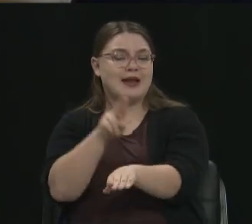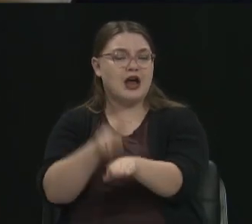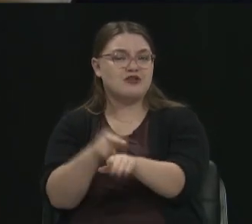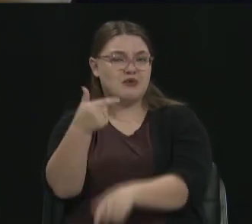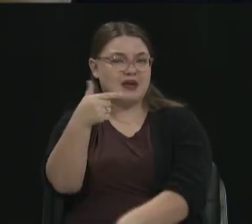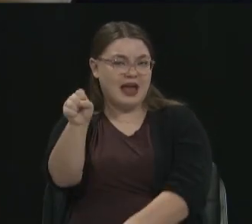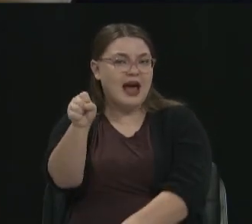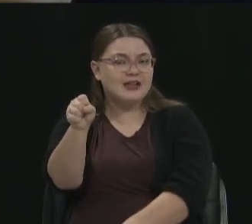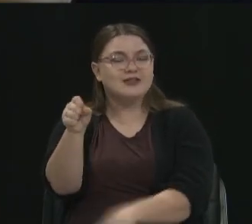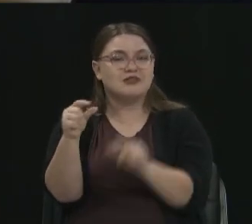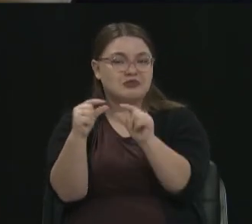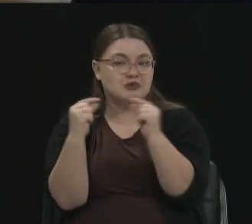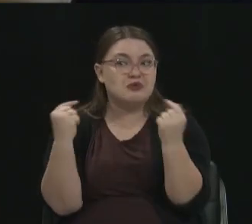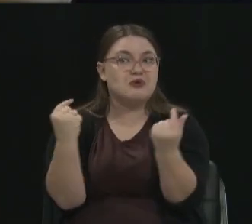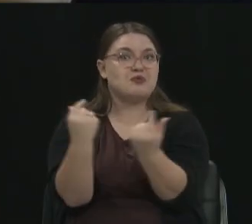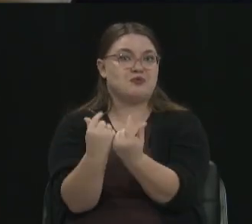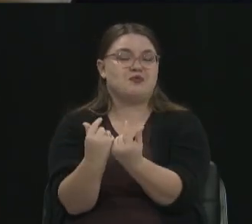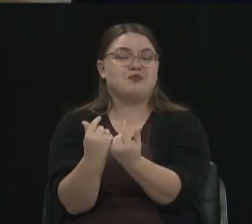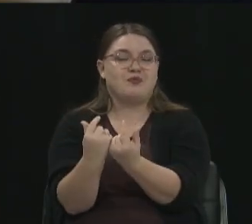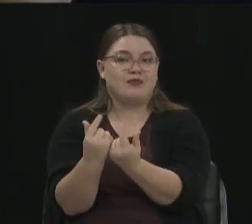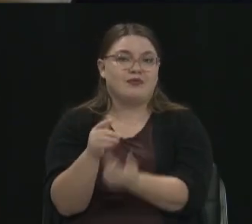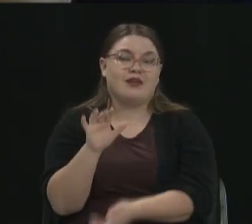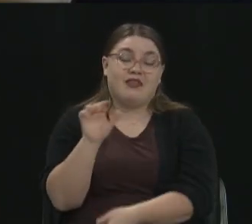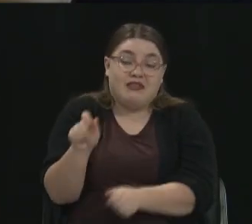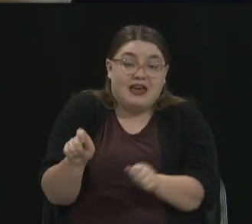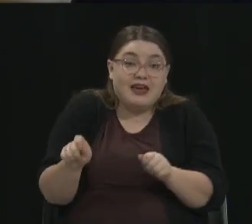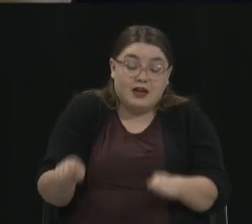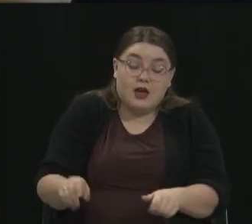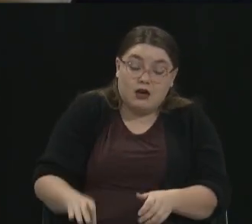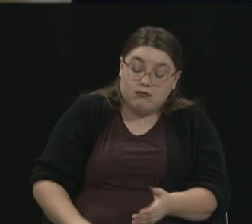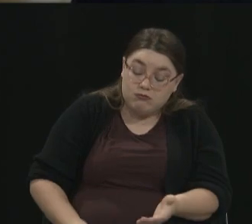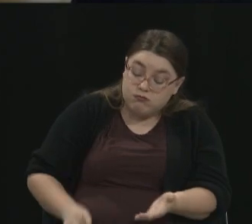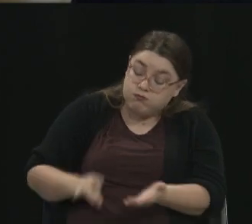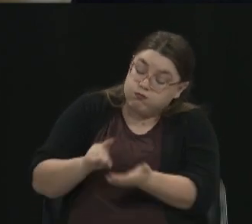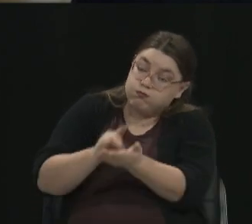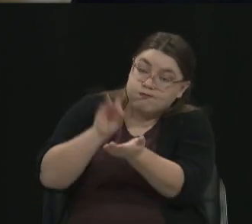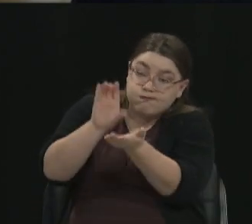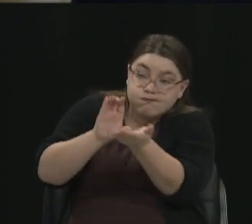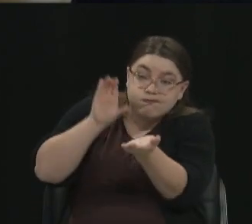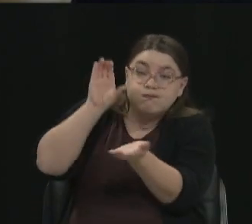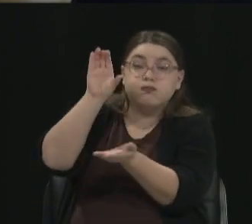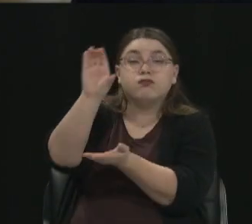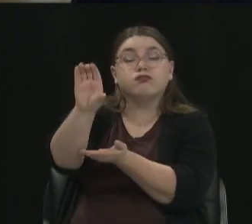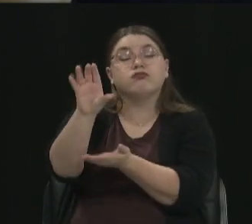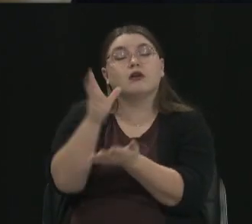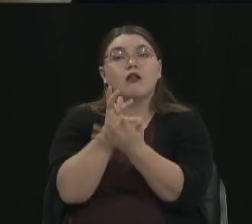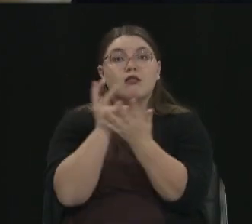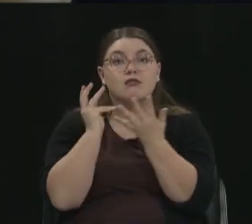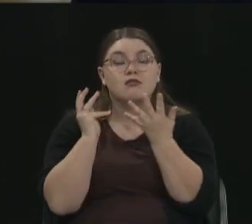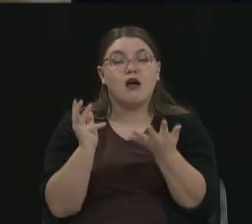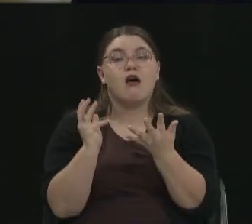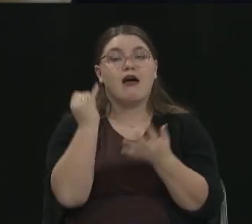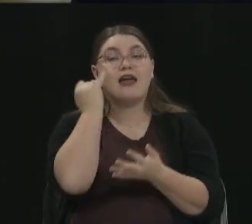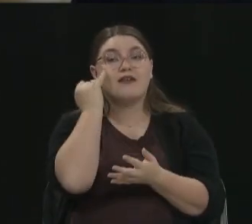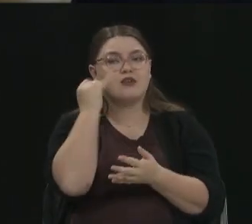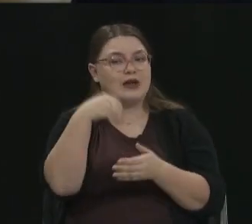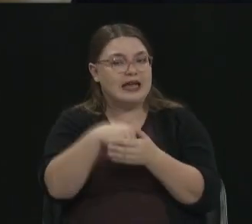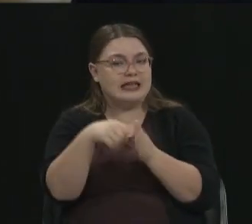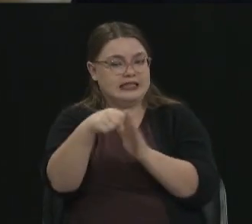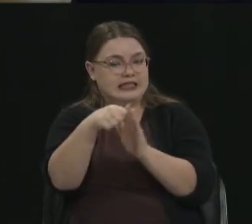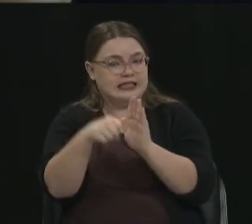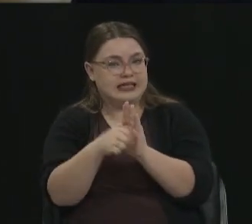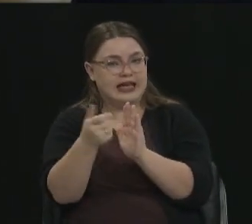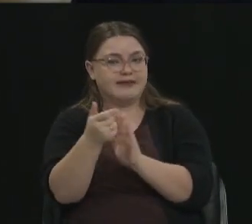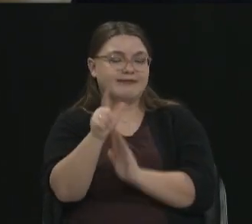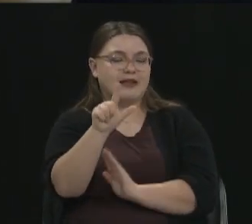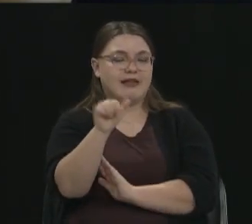deep pockets have the potential there. So if you're sitting there in the state legislature, you have to be a little afraid of